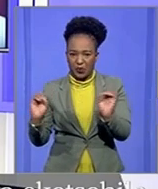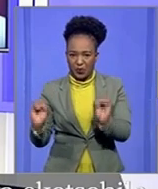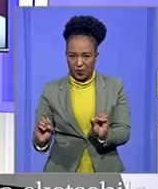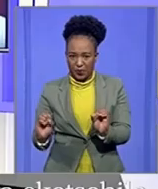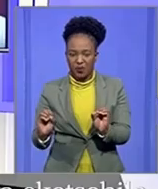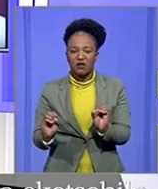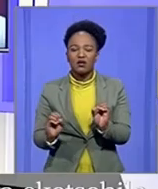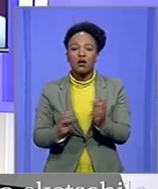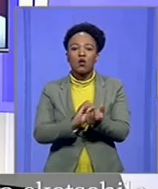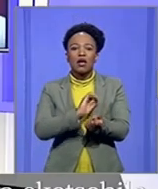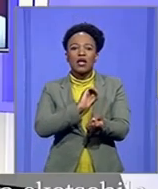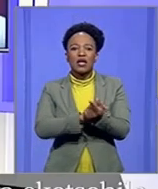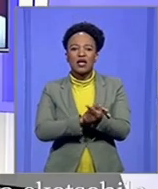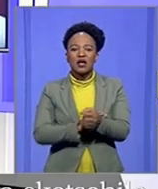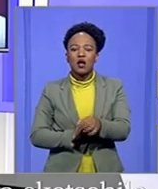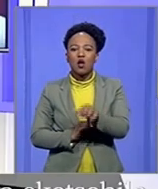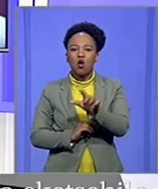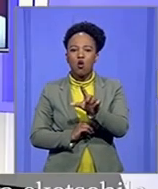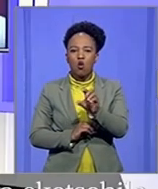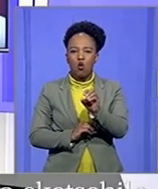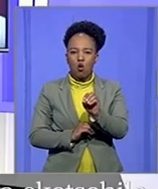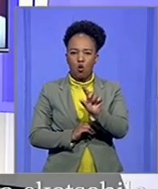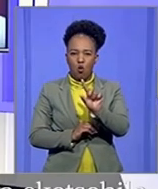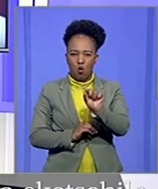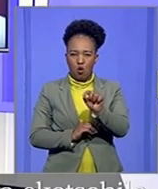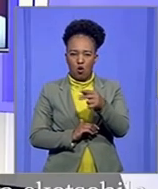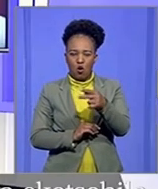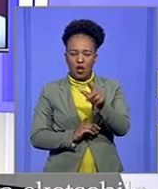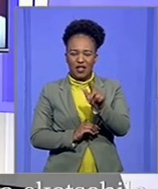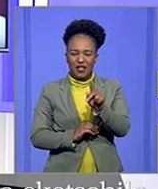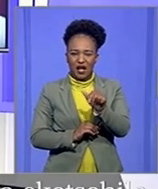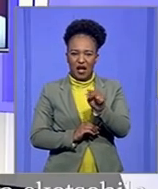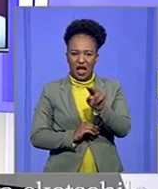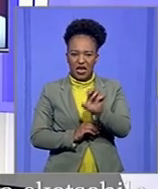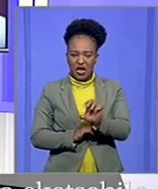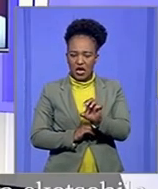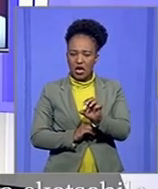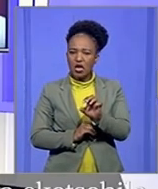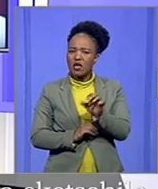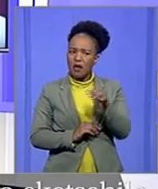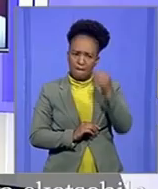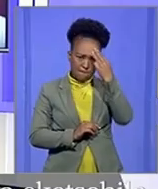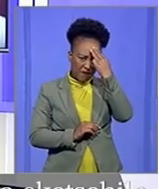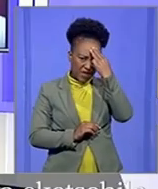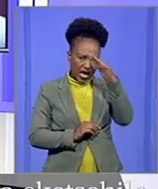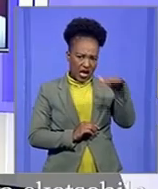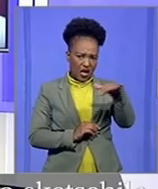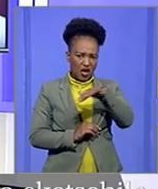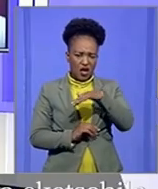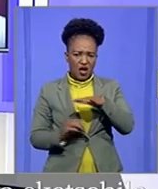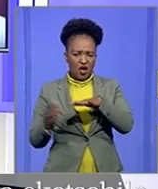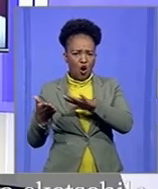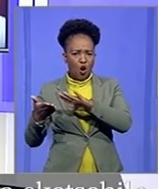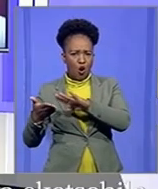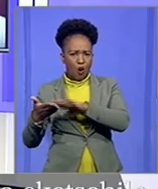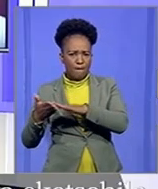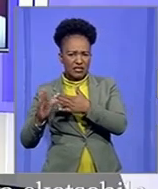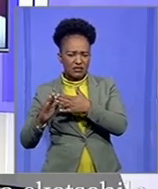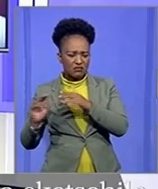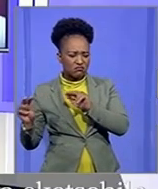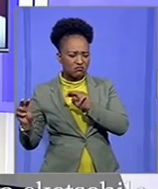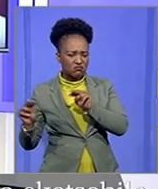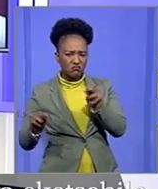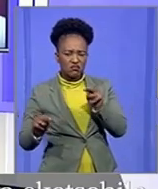tikolong ya lo tlhakane e mahikeng baahi ba ile ba sala ba maketse ka mora hore ba fumane dintja dija masapo a lesea le neng le